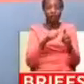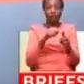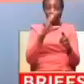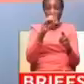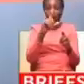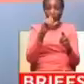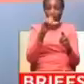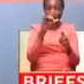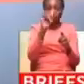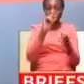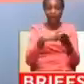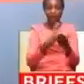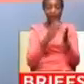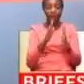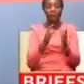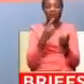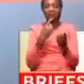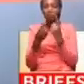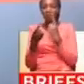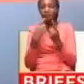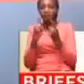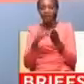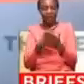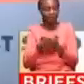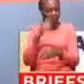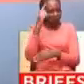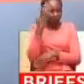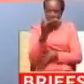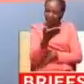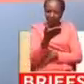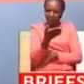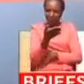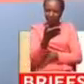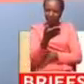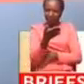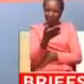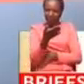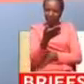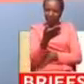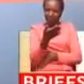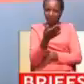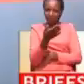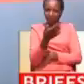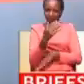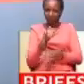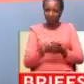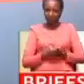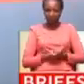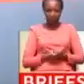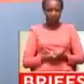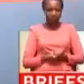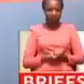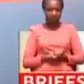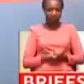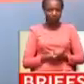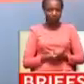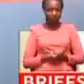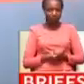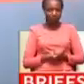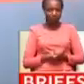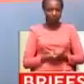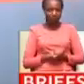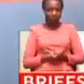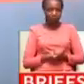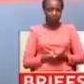guy's told me everything that's wrong with me. I'm thinking, man, I'm being driven more by curiosity and fear than